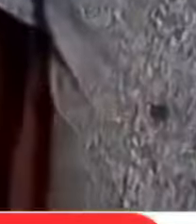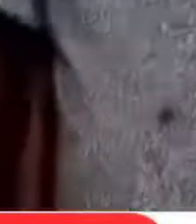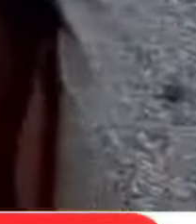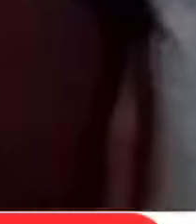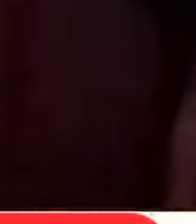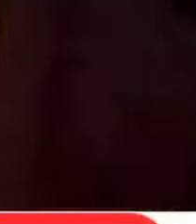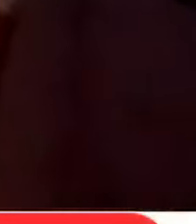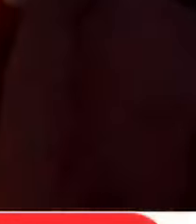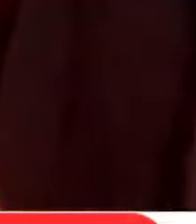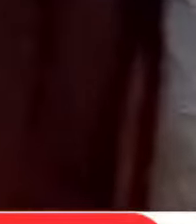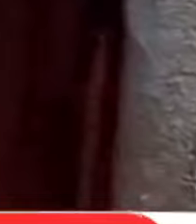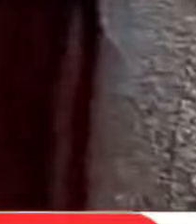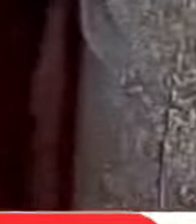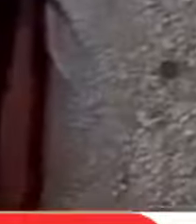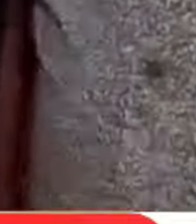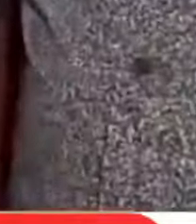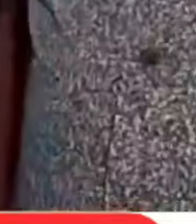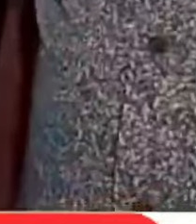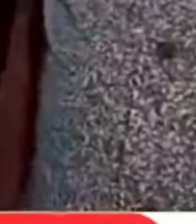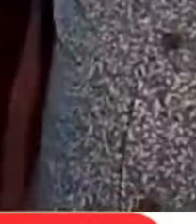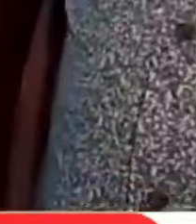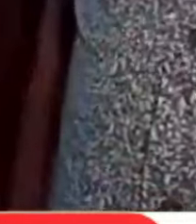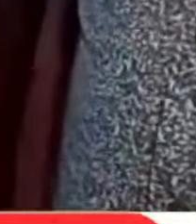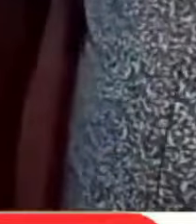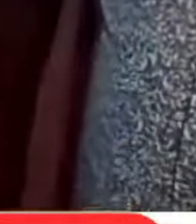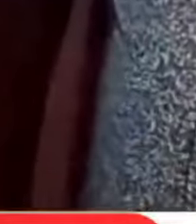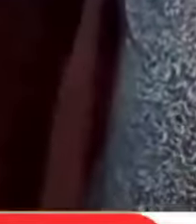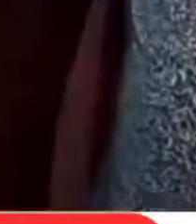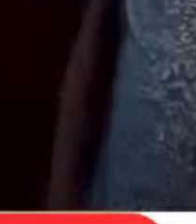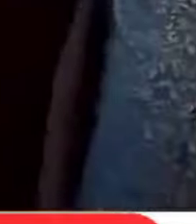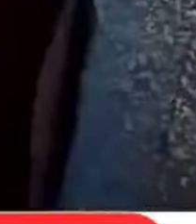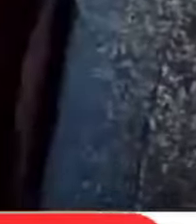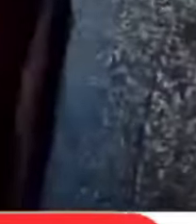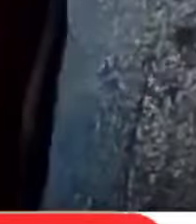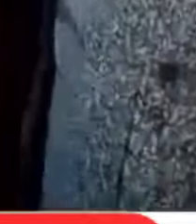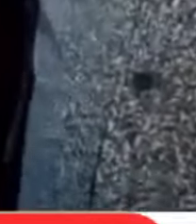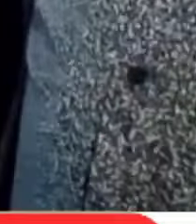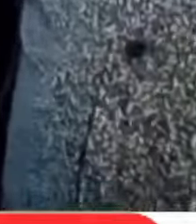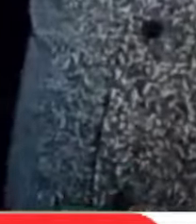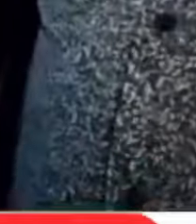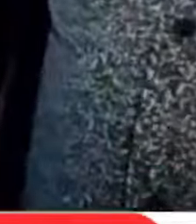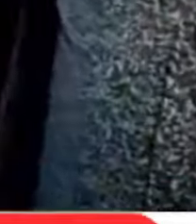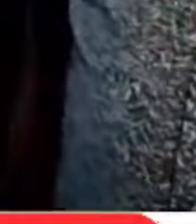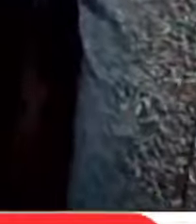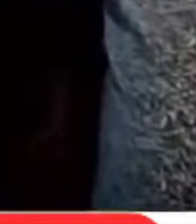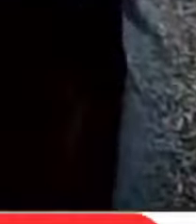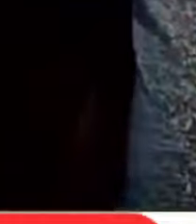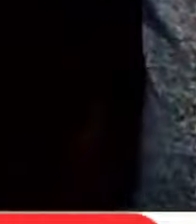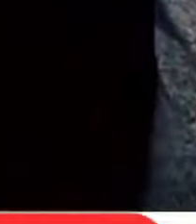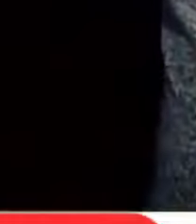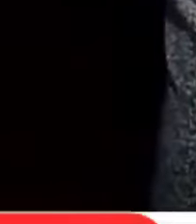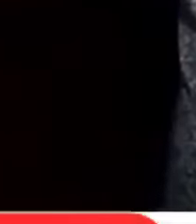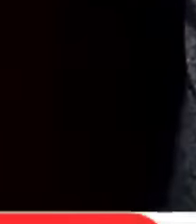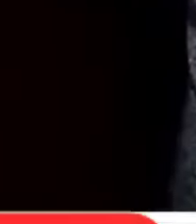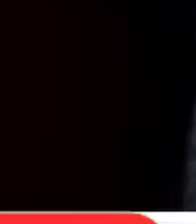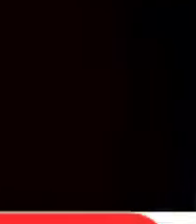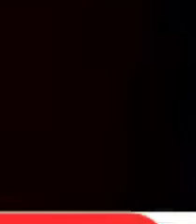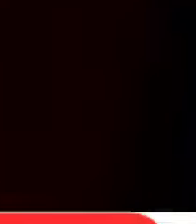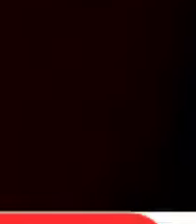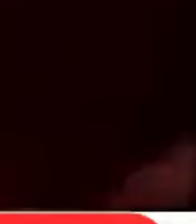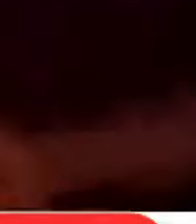us up to speed on exactly where we are in regard to today's accident. Thank you very much. My